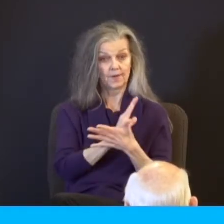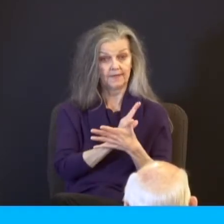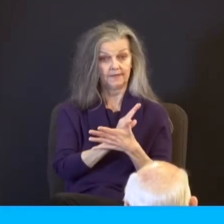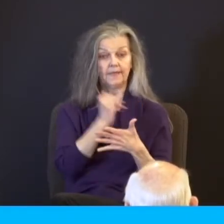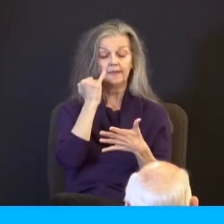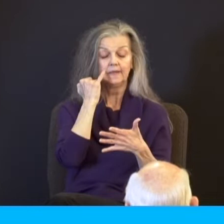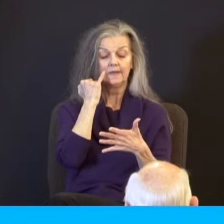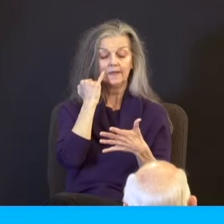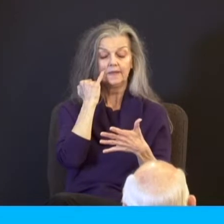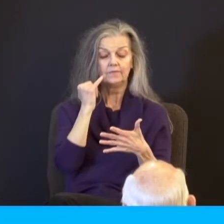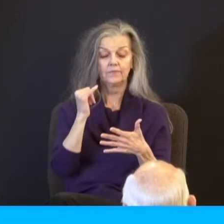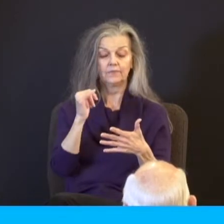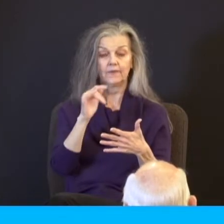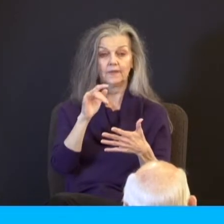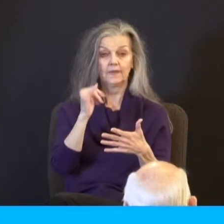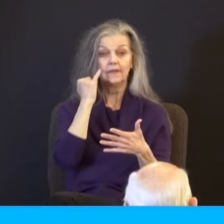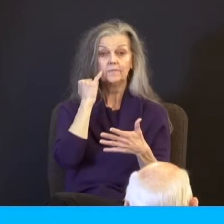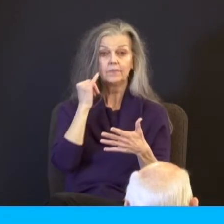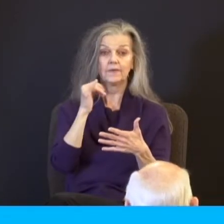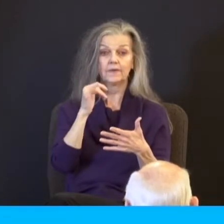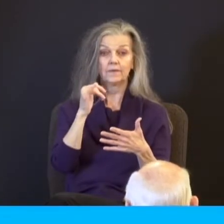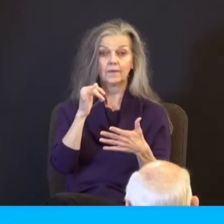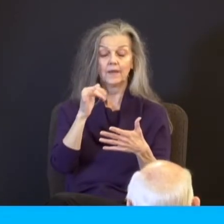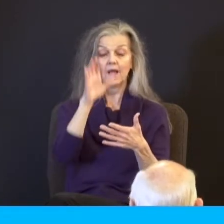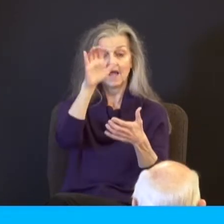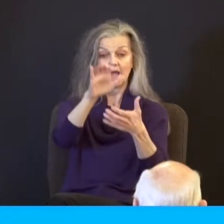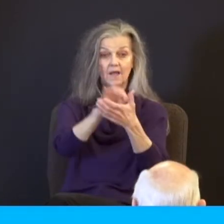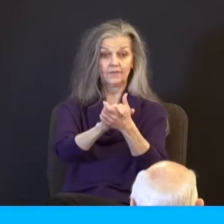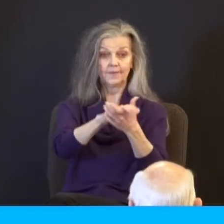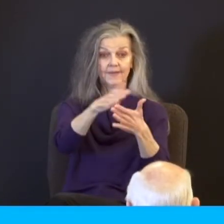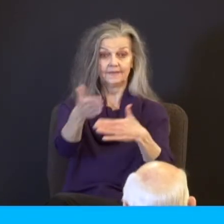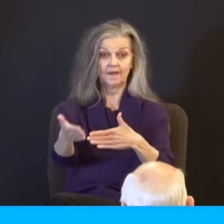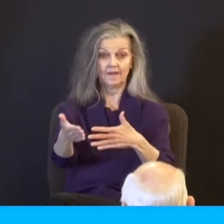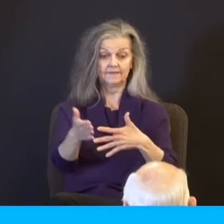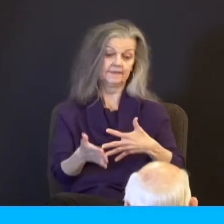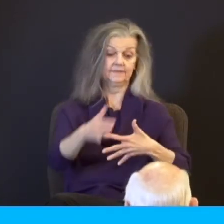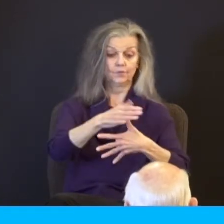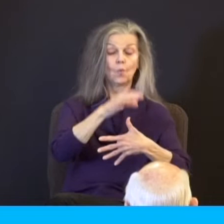that husband who died be the firstborn, what would he inherit? The place of the firstborn.